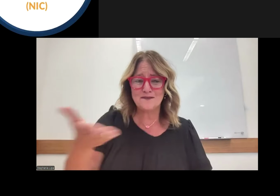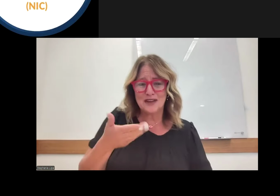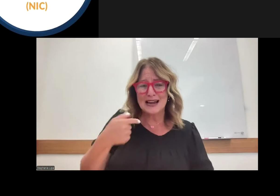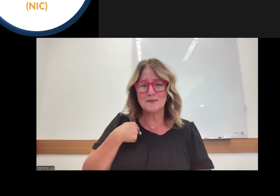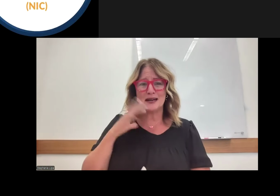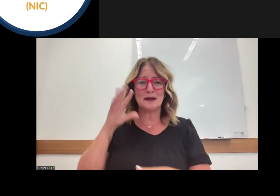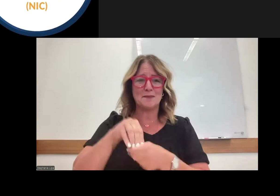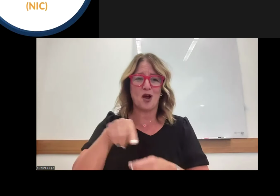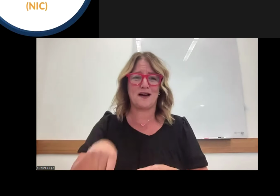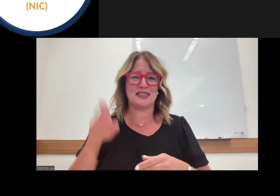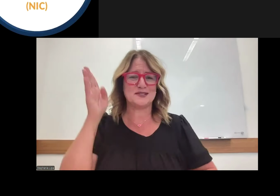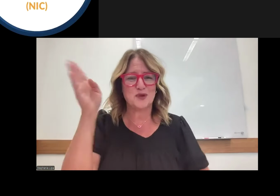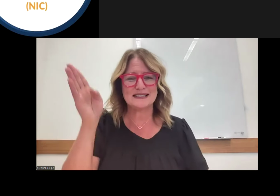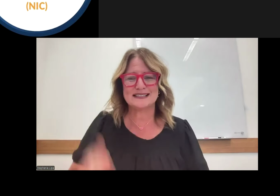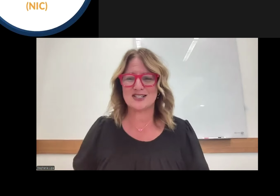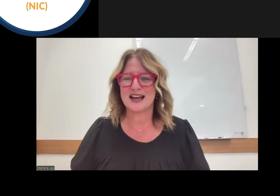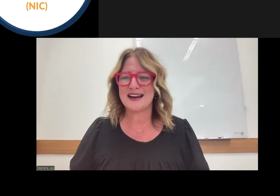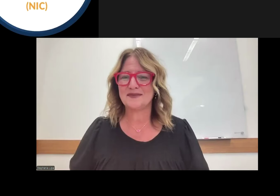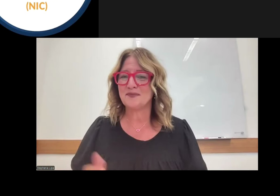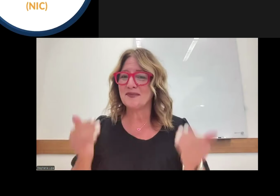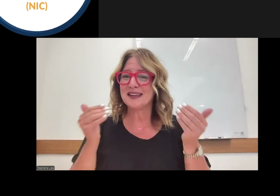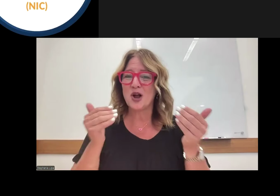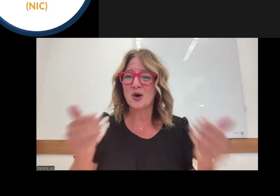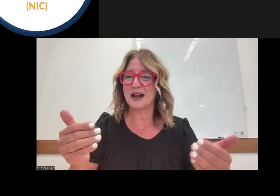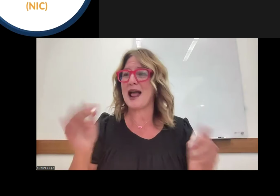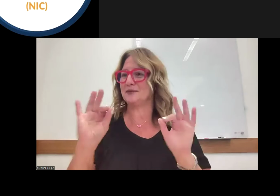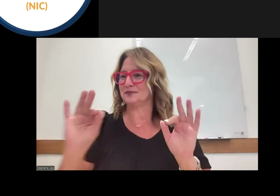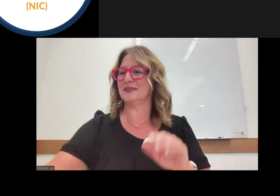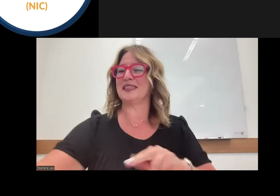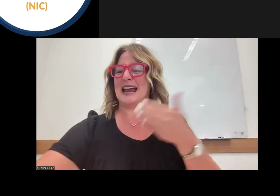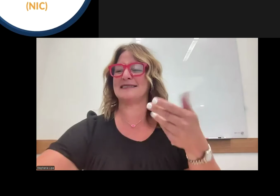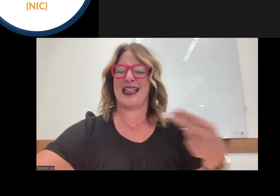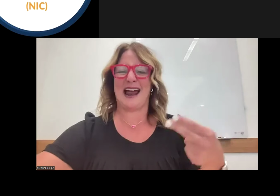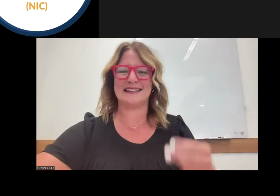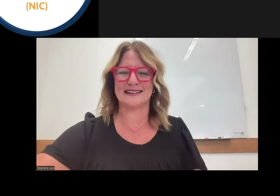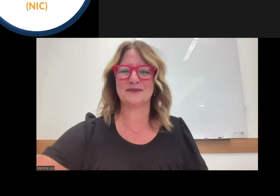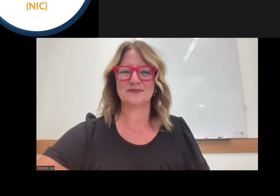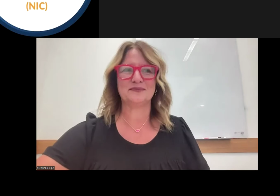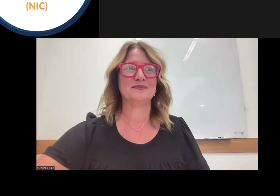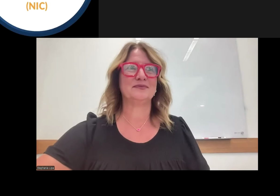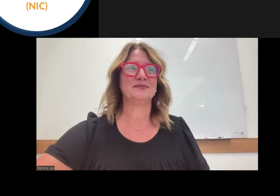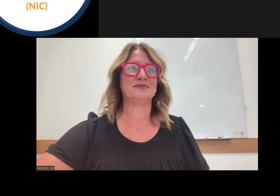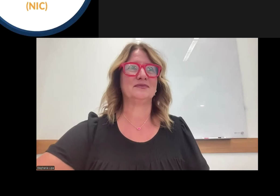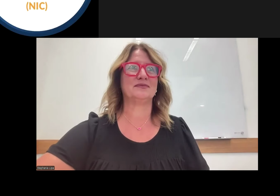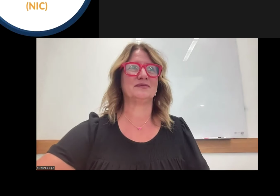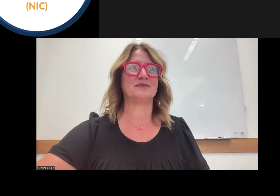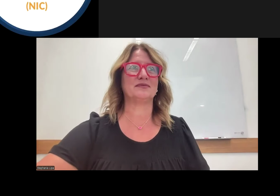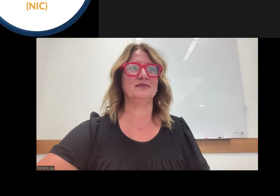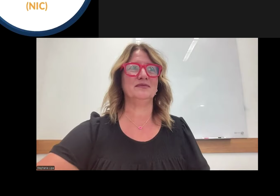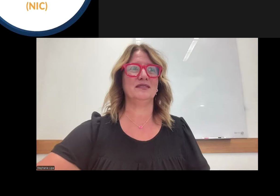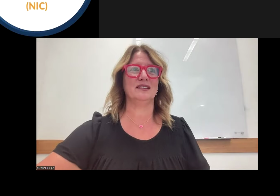to Silk for inviting me to be a part of this presentation. We don't have a sign language interpreter on